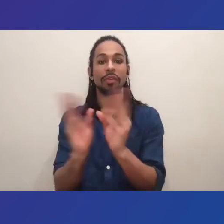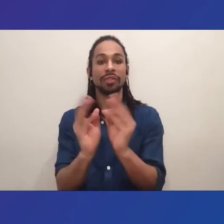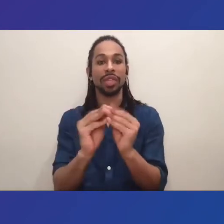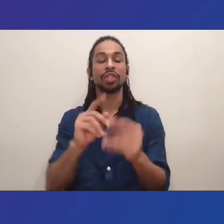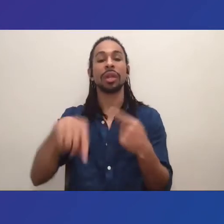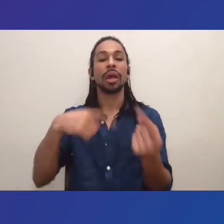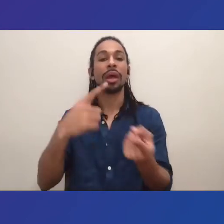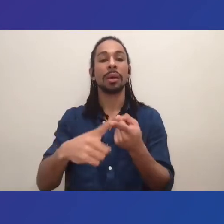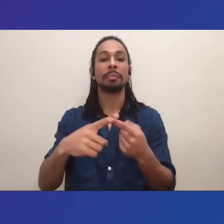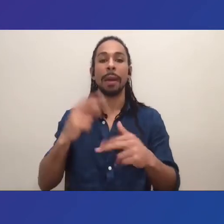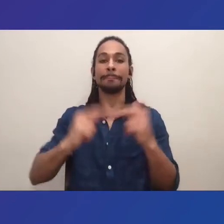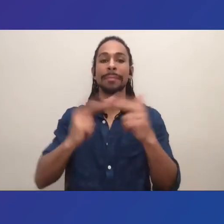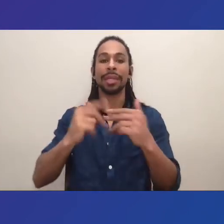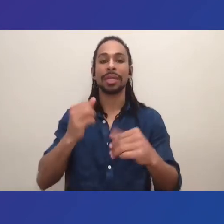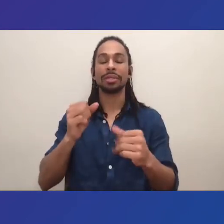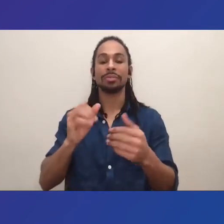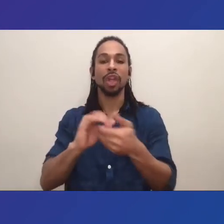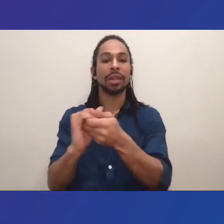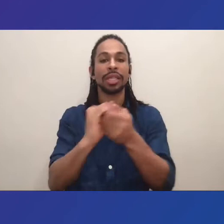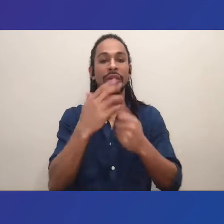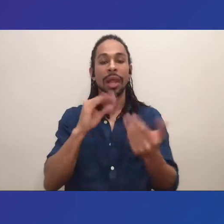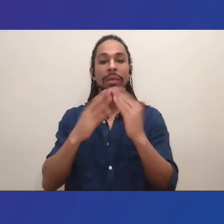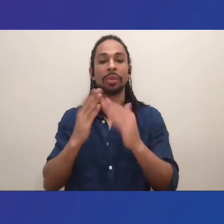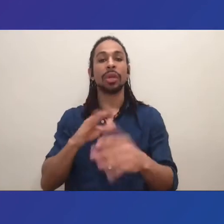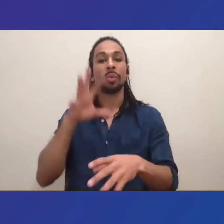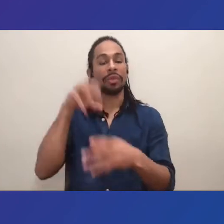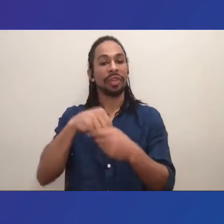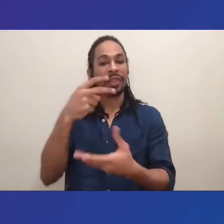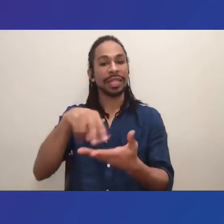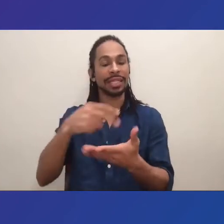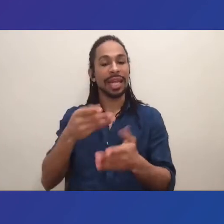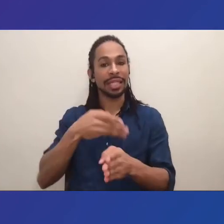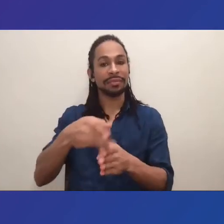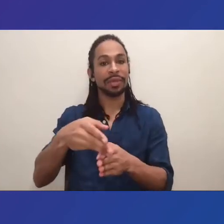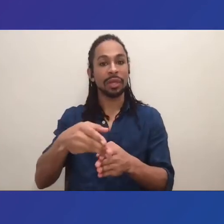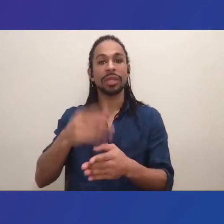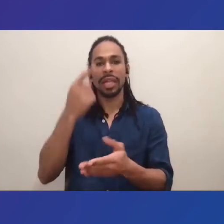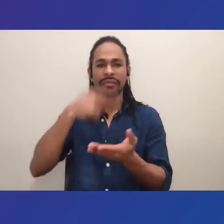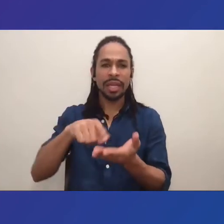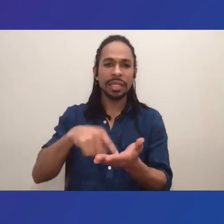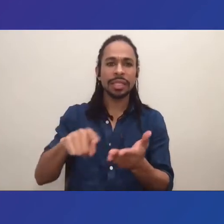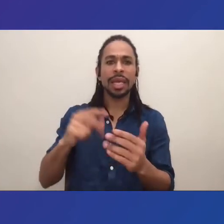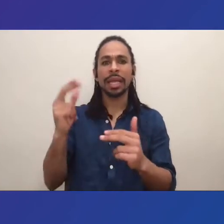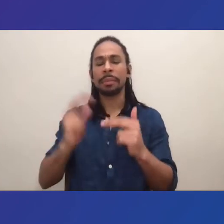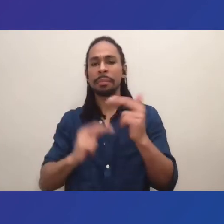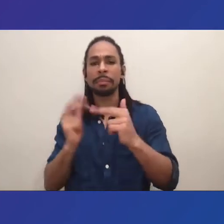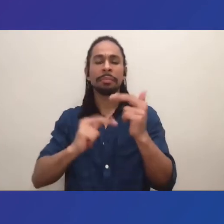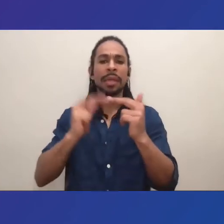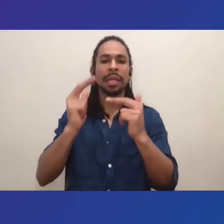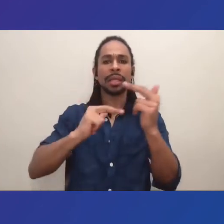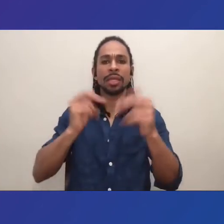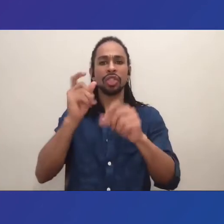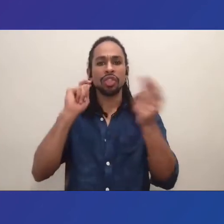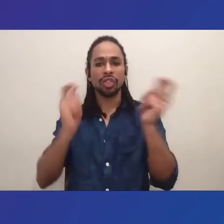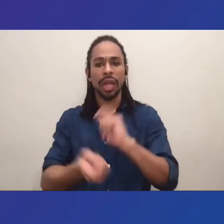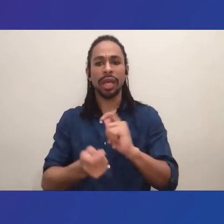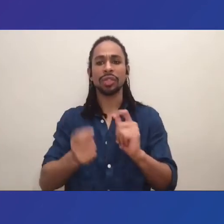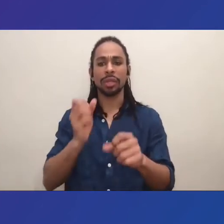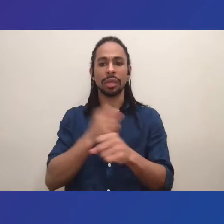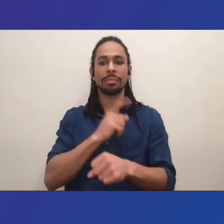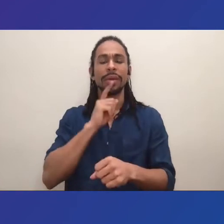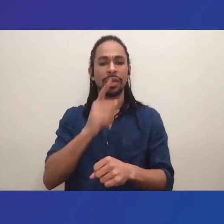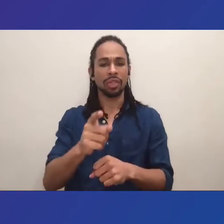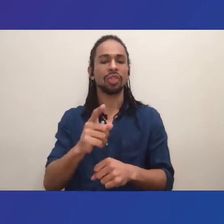within the dance field, investigating various approaches to creating change that ensure that arts workers thrive, from